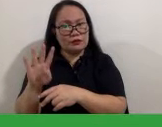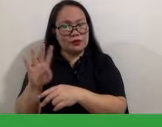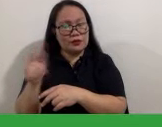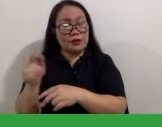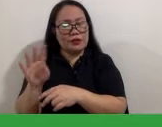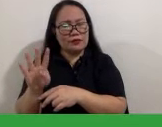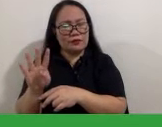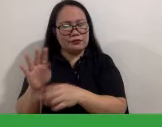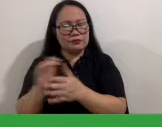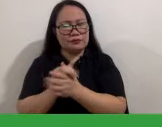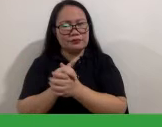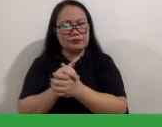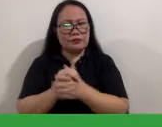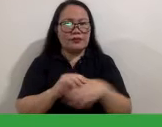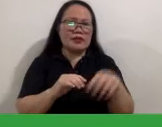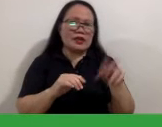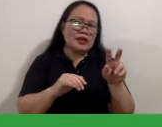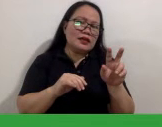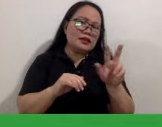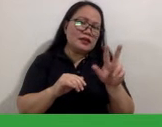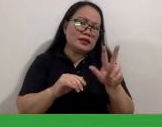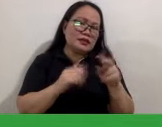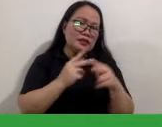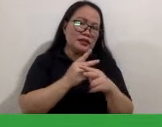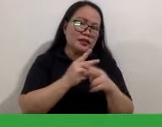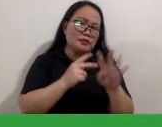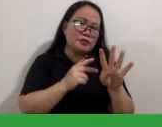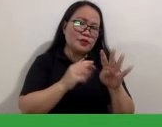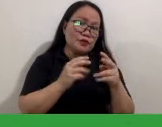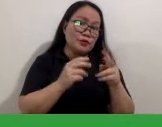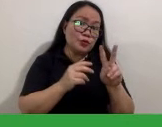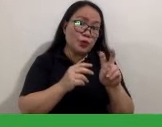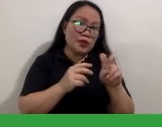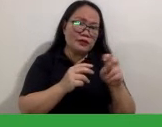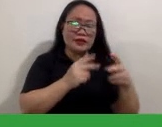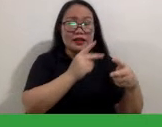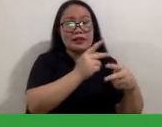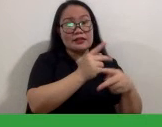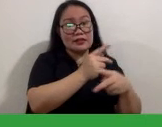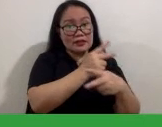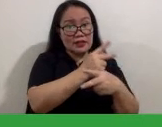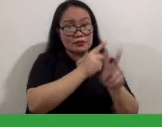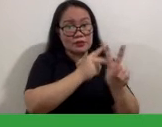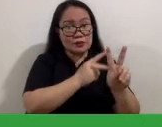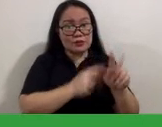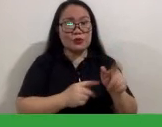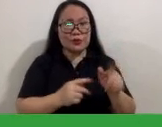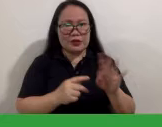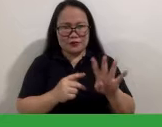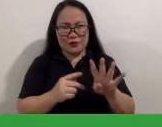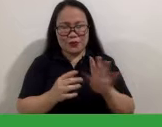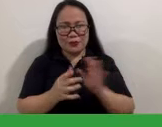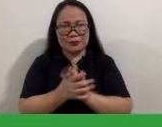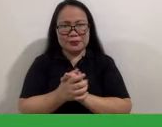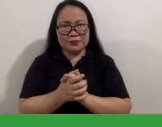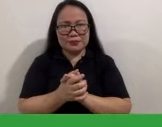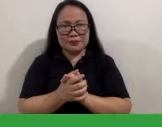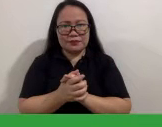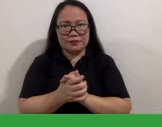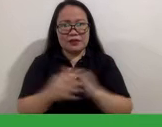24. On the other side, 3 times 4, that is 12, times 2, that is